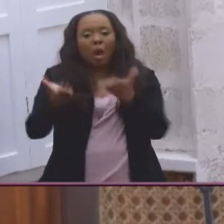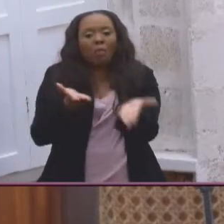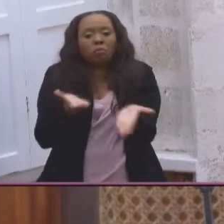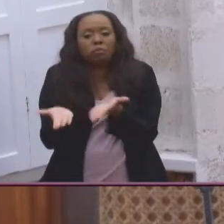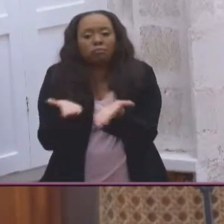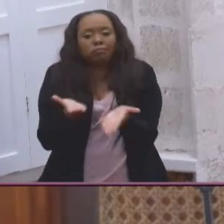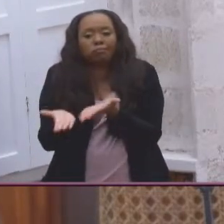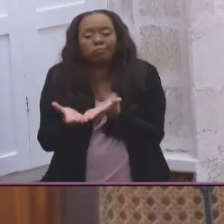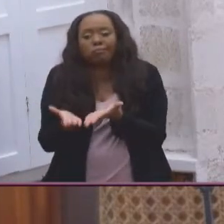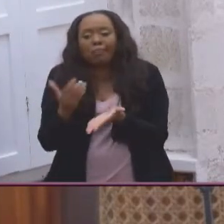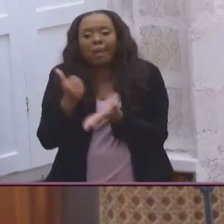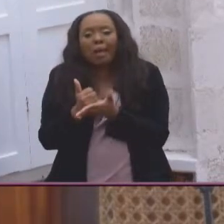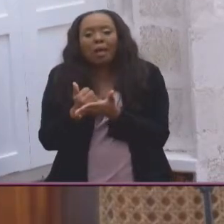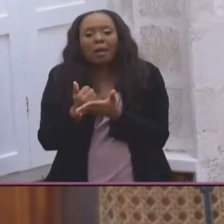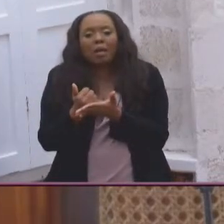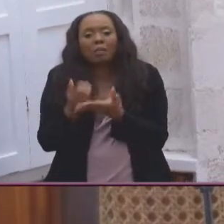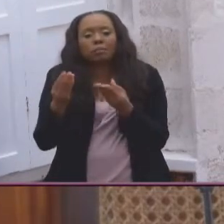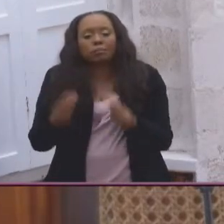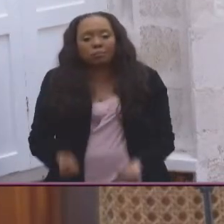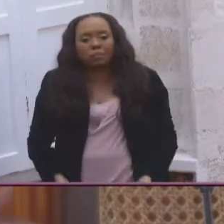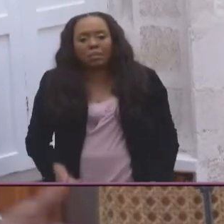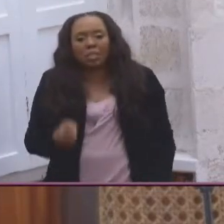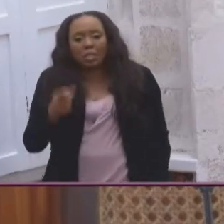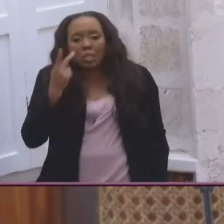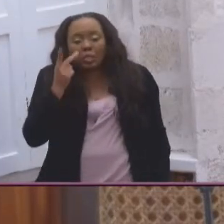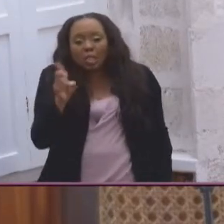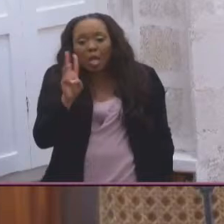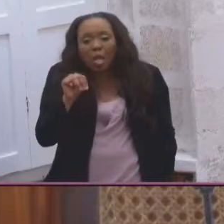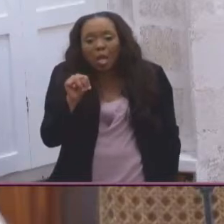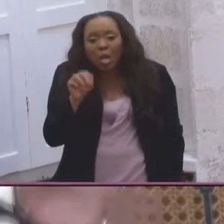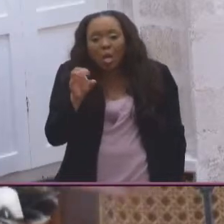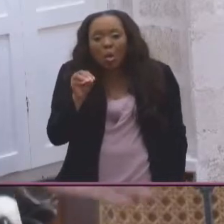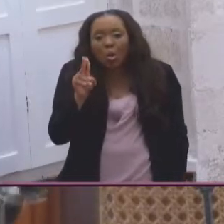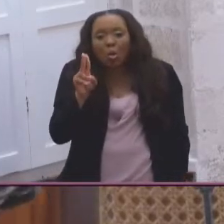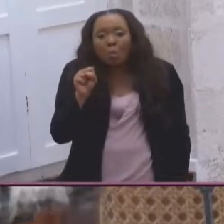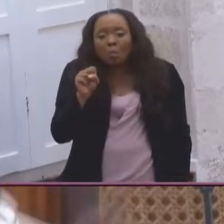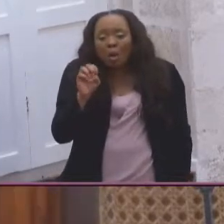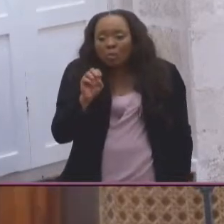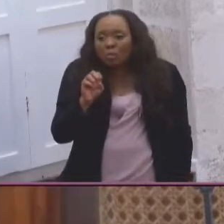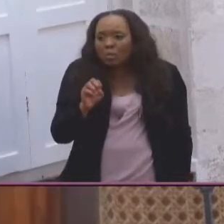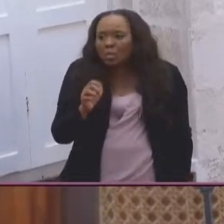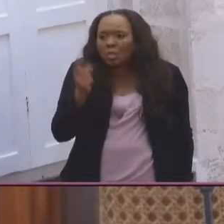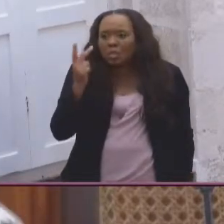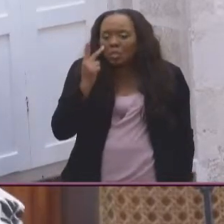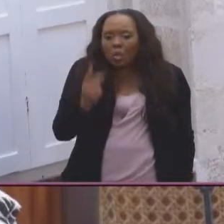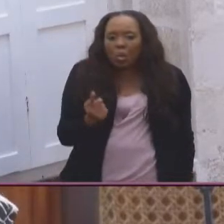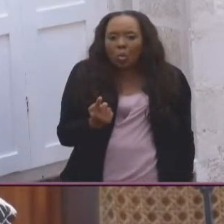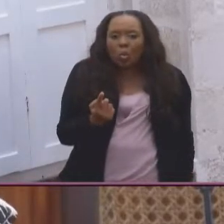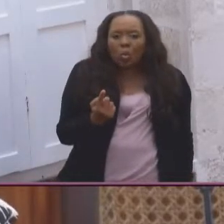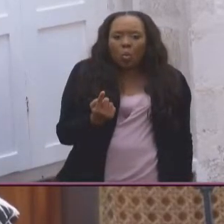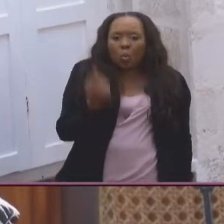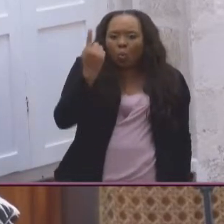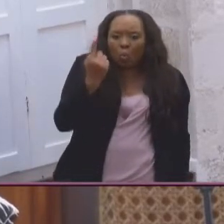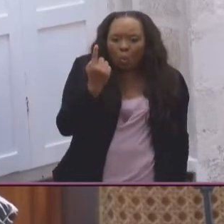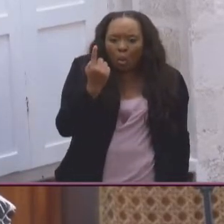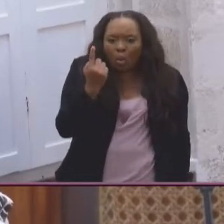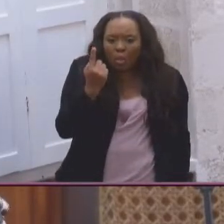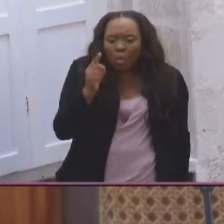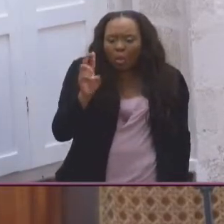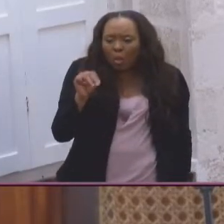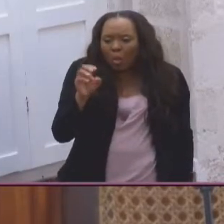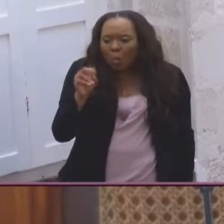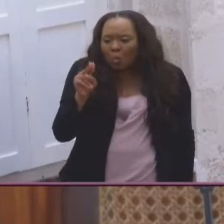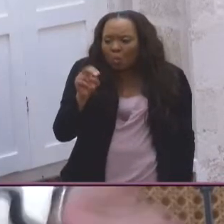you address these things. If you see a mouse, you don't wait till you become overrun with a herd of mice. I don't know what the collective name